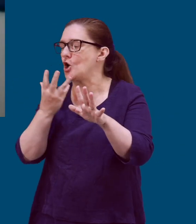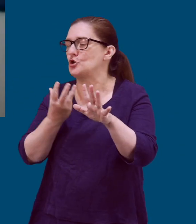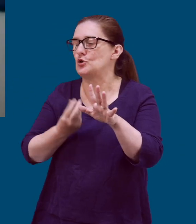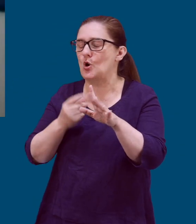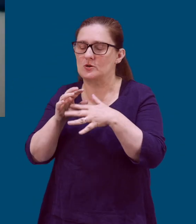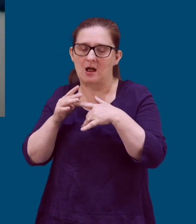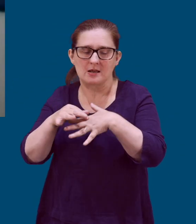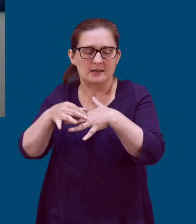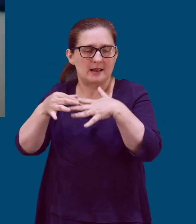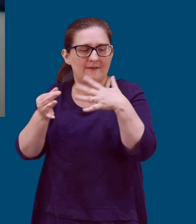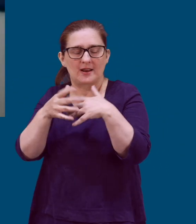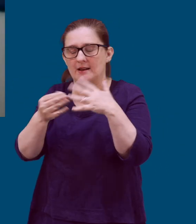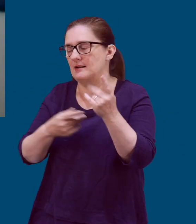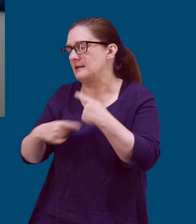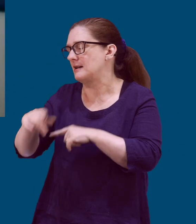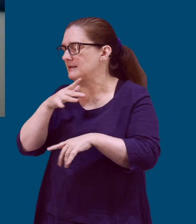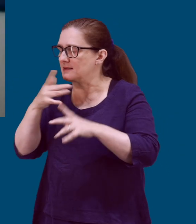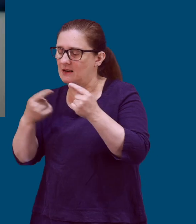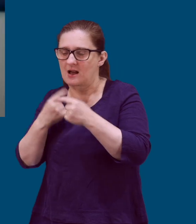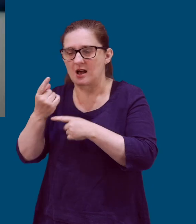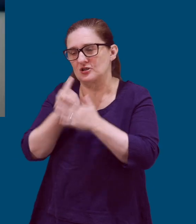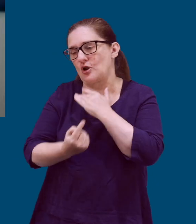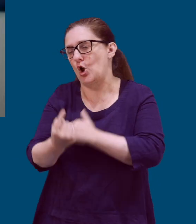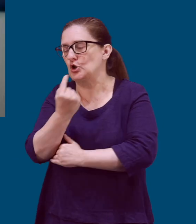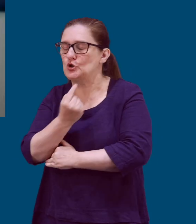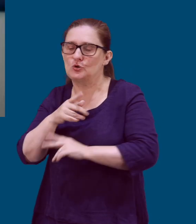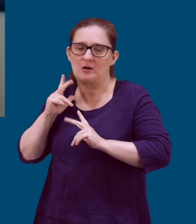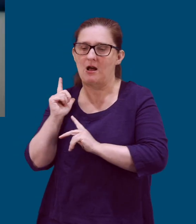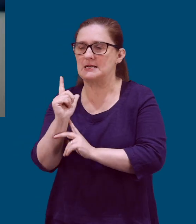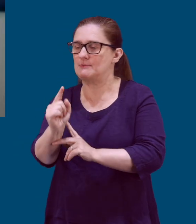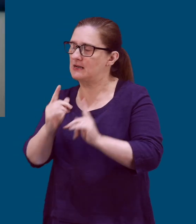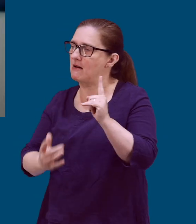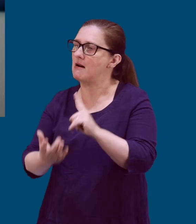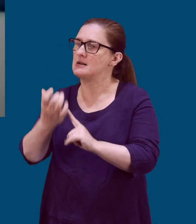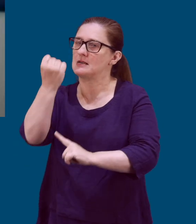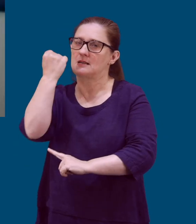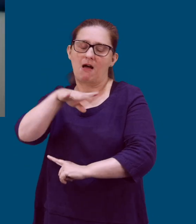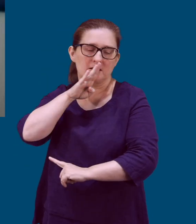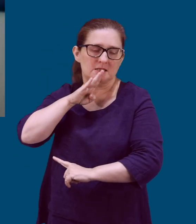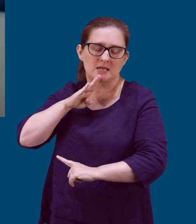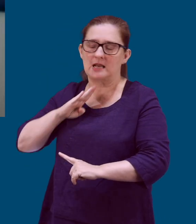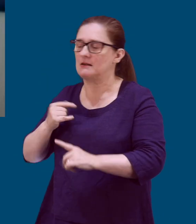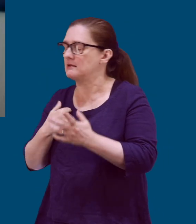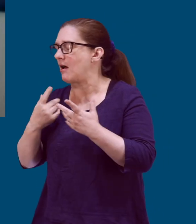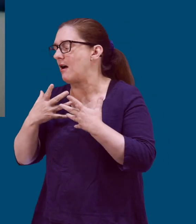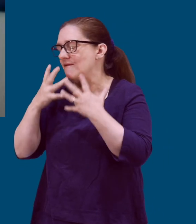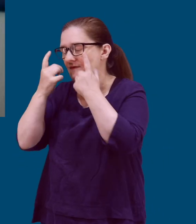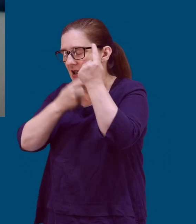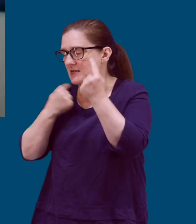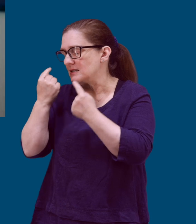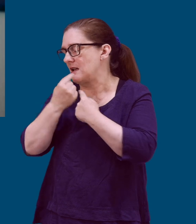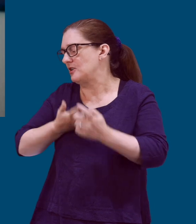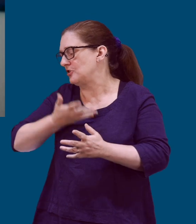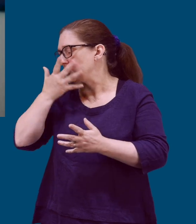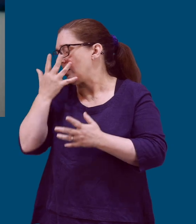slender fingers, our speech, our sick, our solitude, our speed, our success, our sadness, our smug faces, our shame,